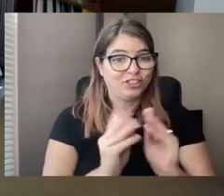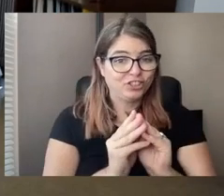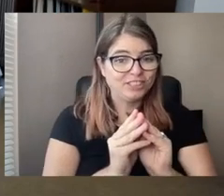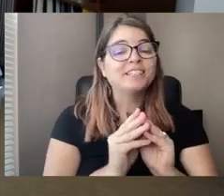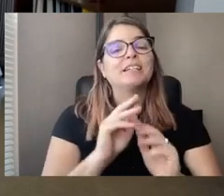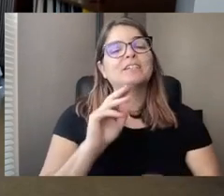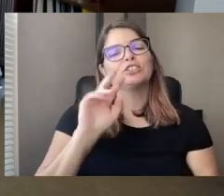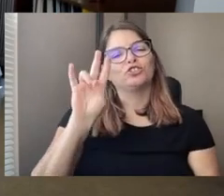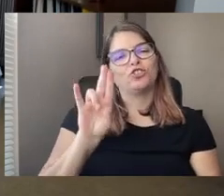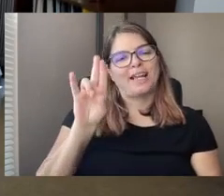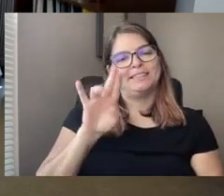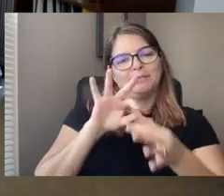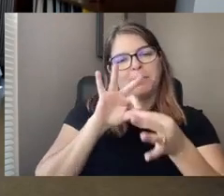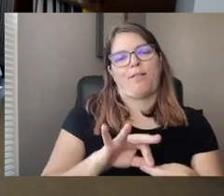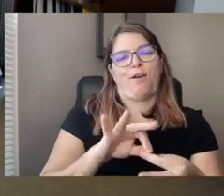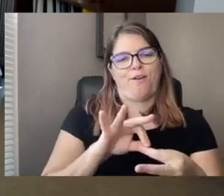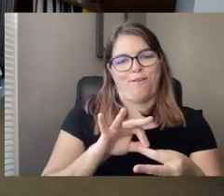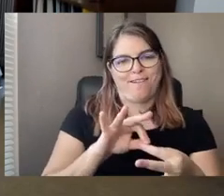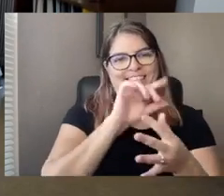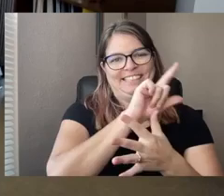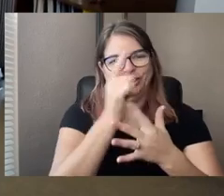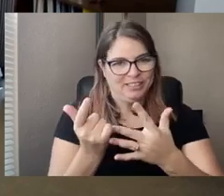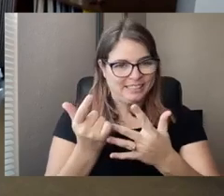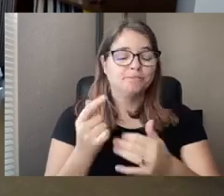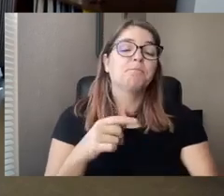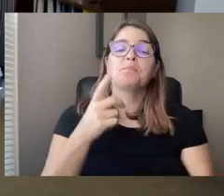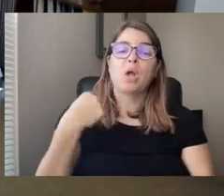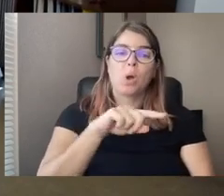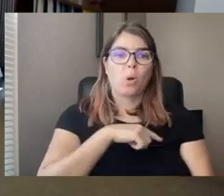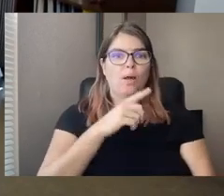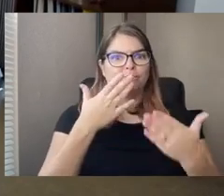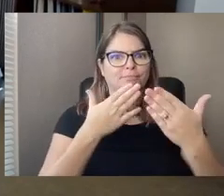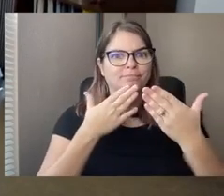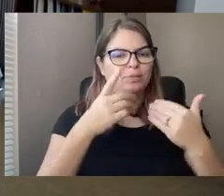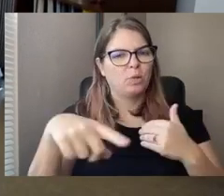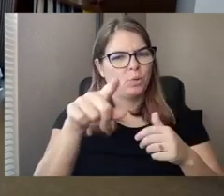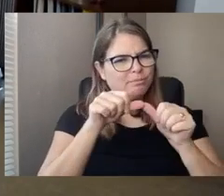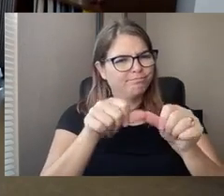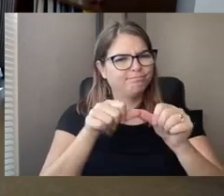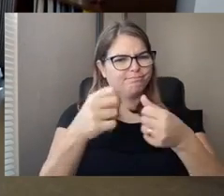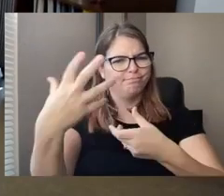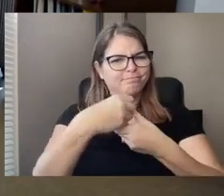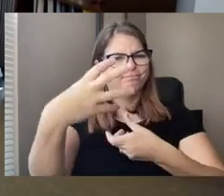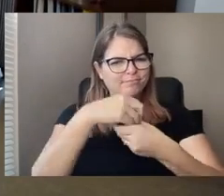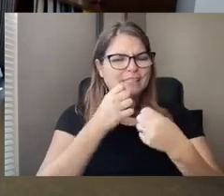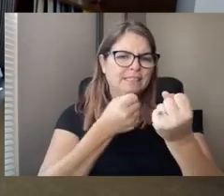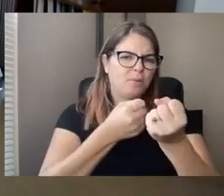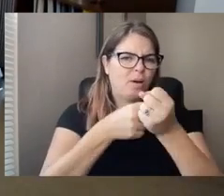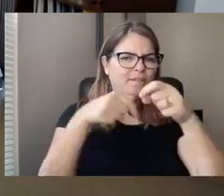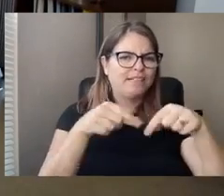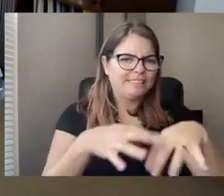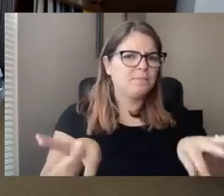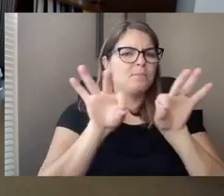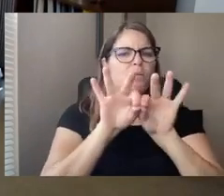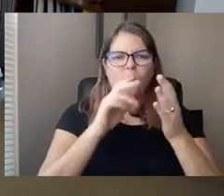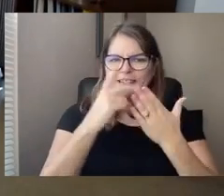our Tritons Belong series. We are so grateful for your continued participation and support of this important initiative